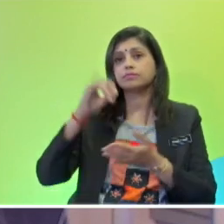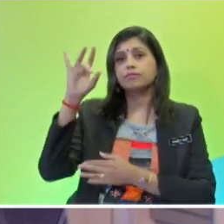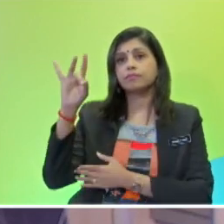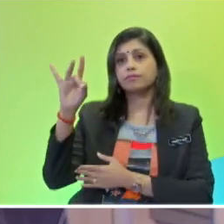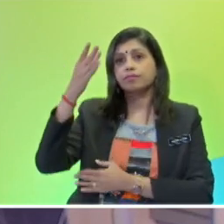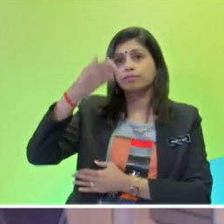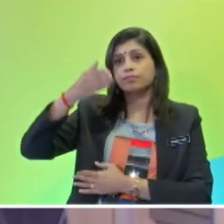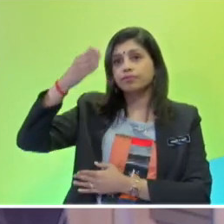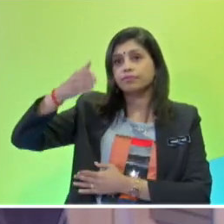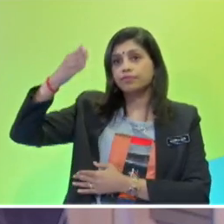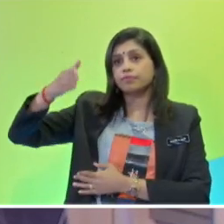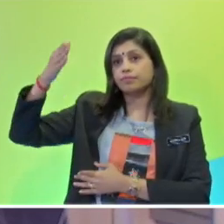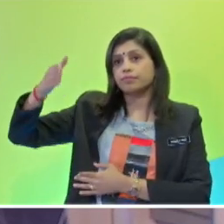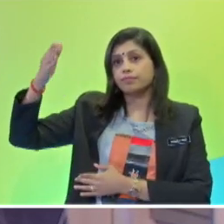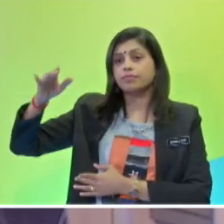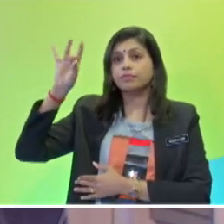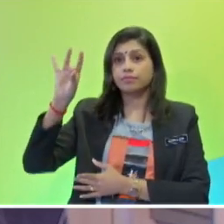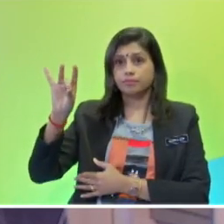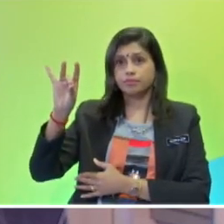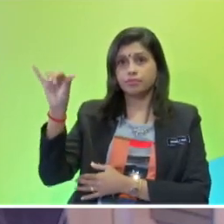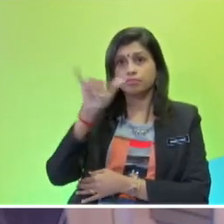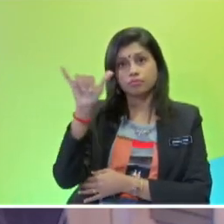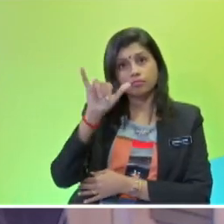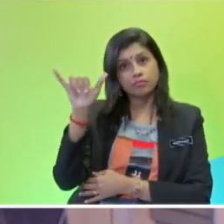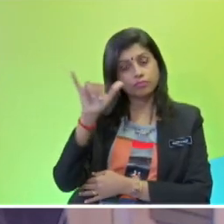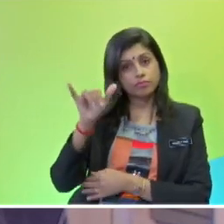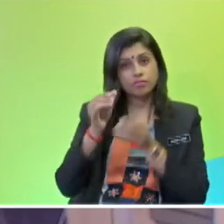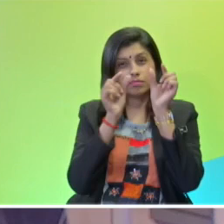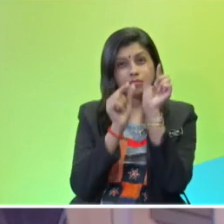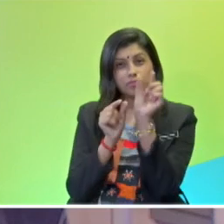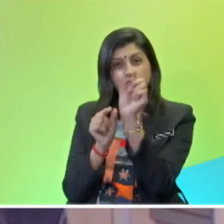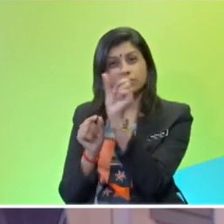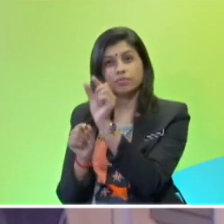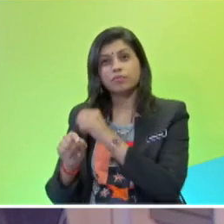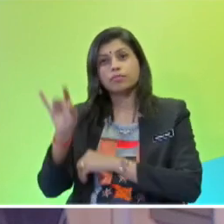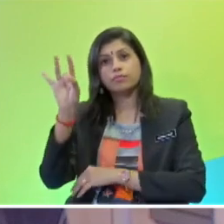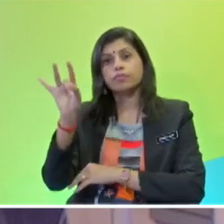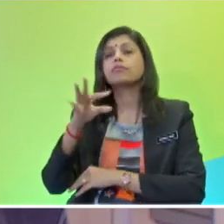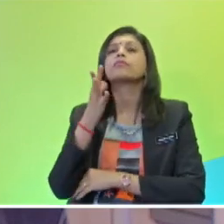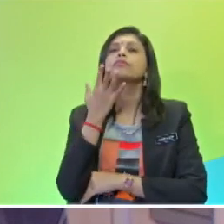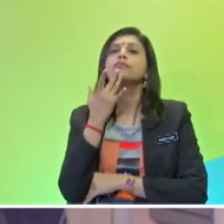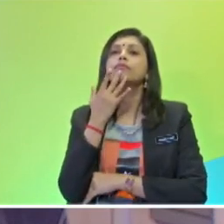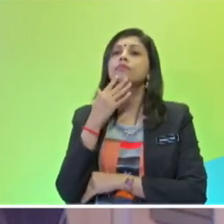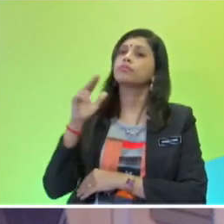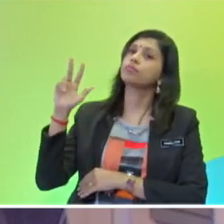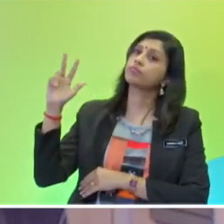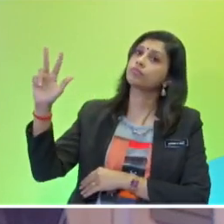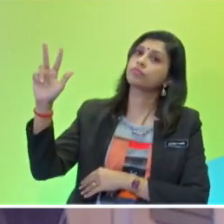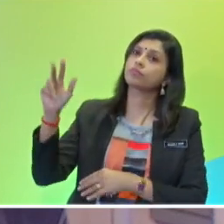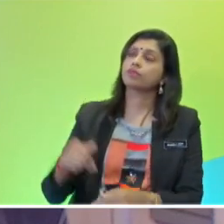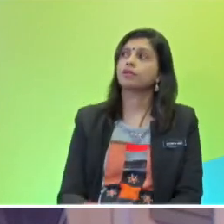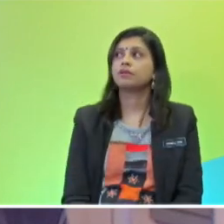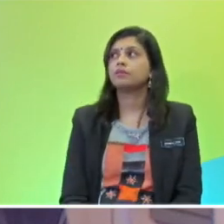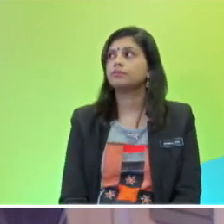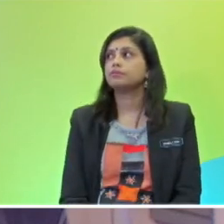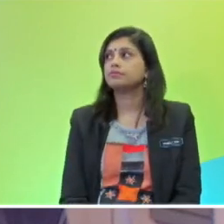7 and 8. Make sure the parts should be equal, right? Yes. So, and then we color for 3. So, that means 3 over 8. It